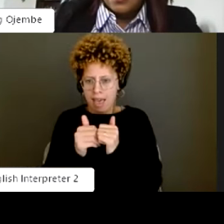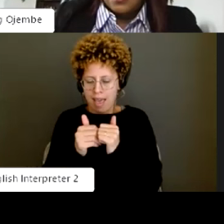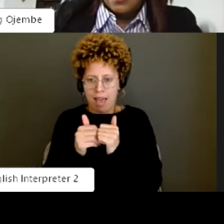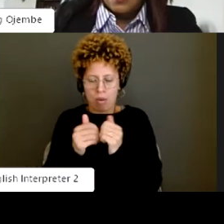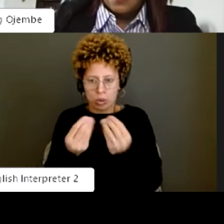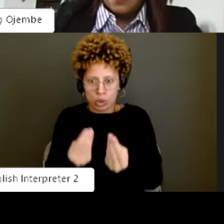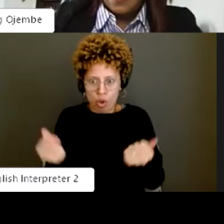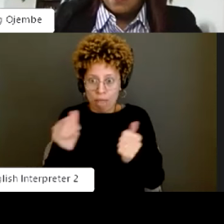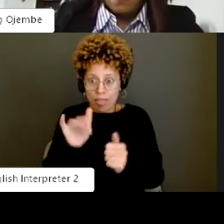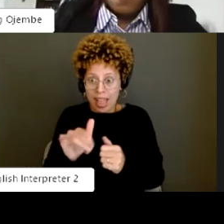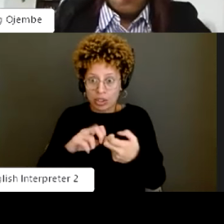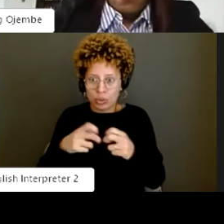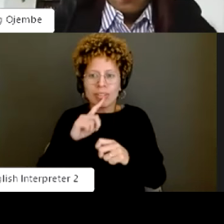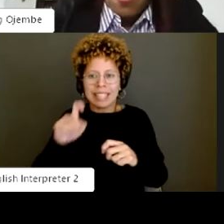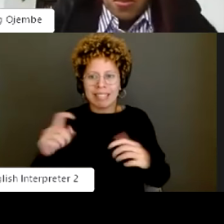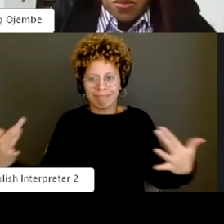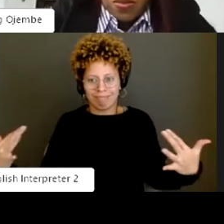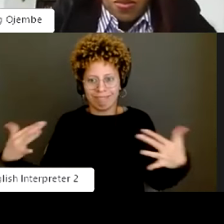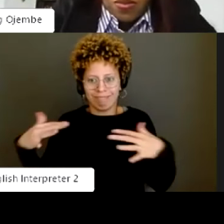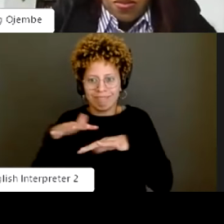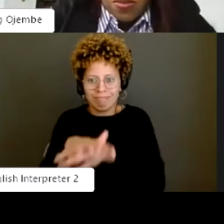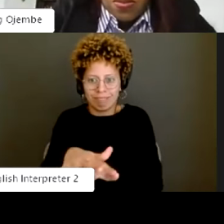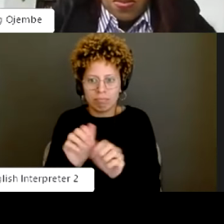very ideal.